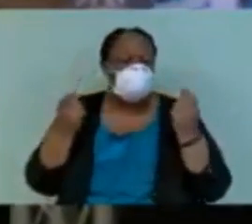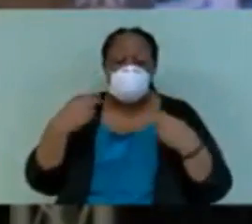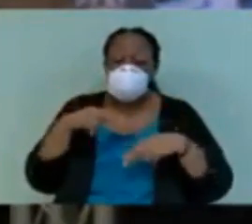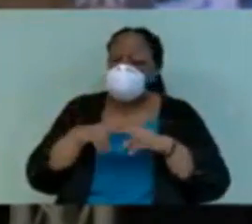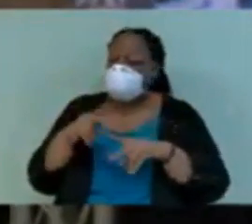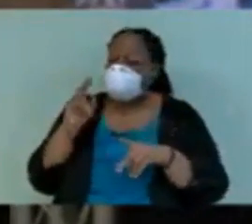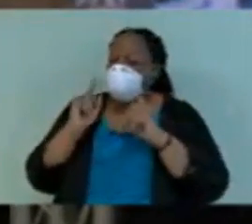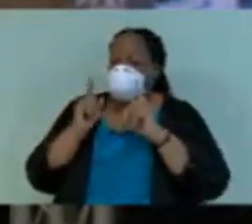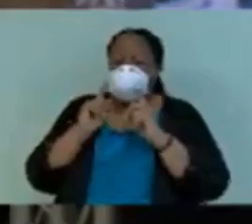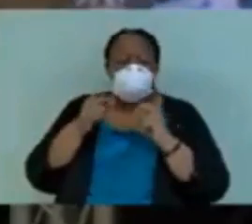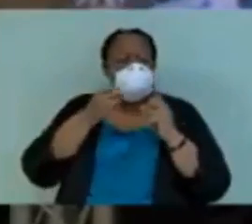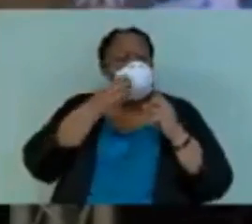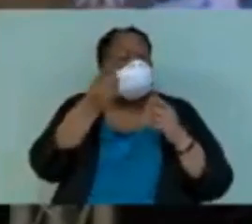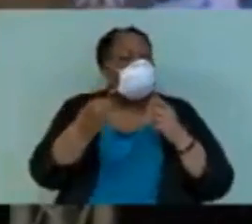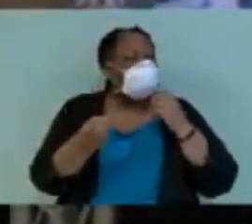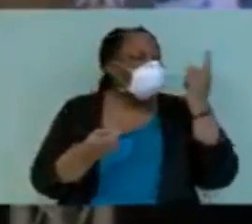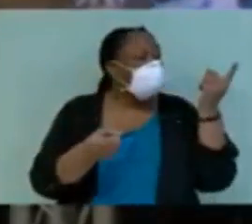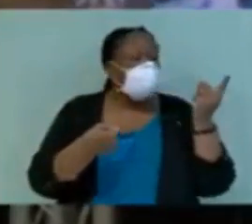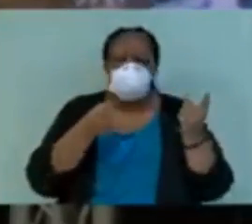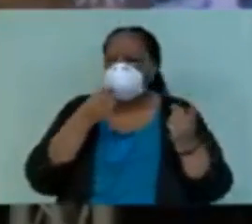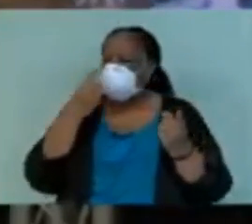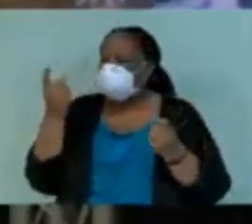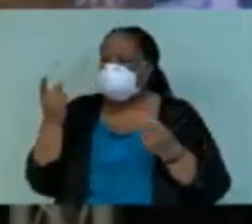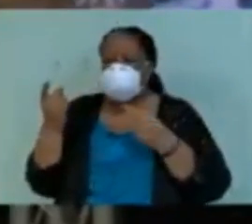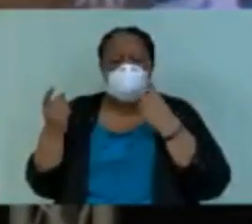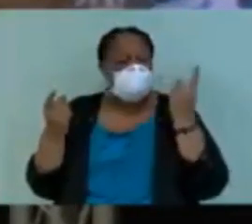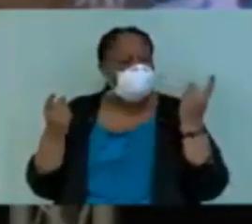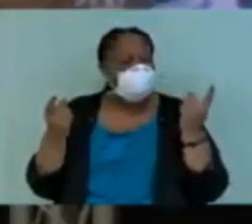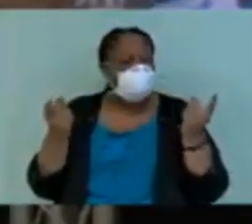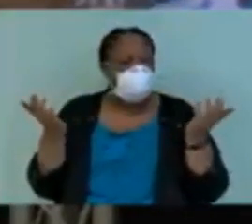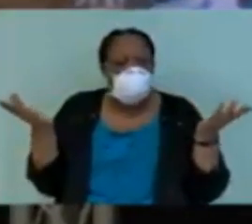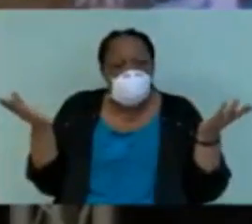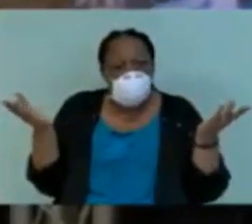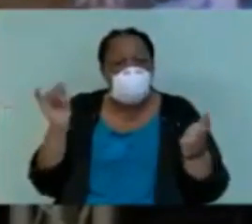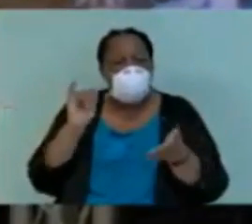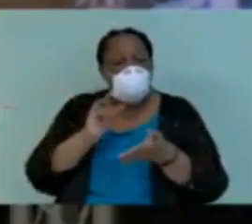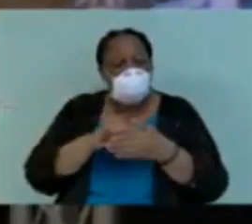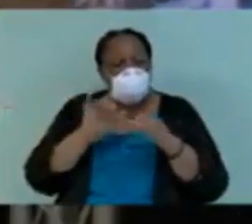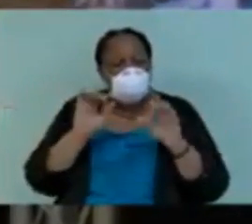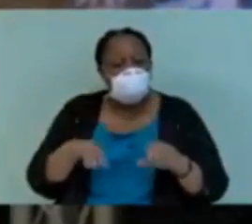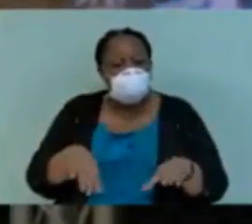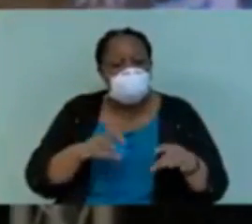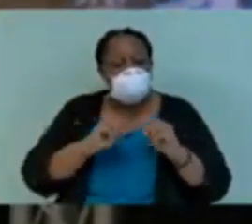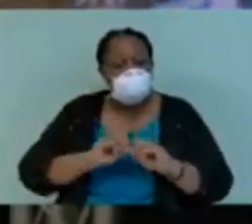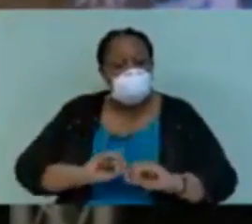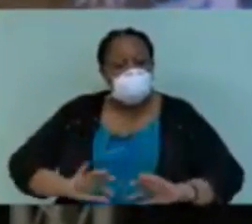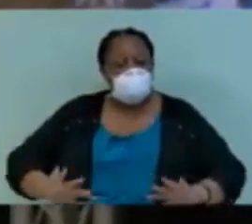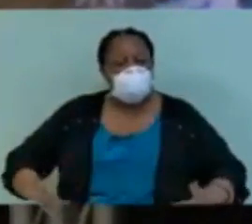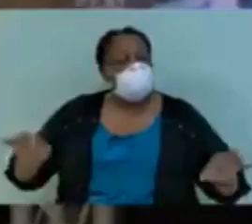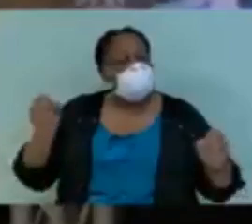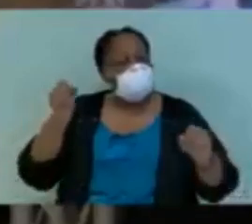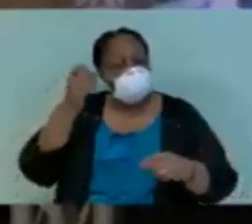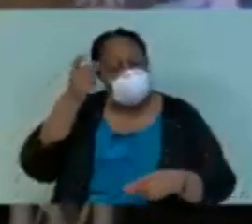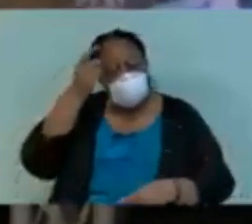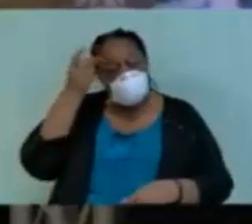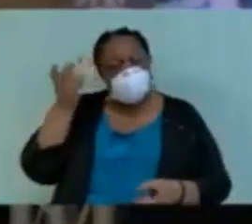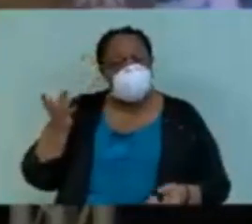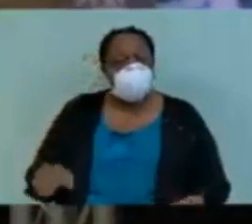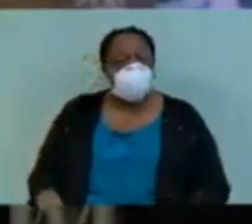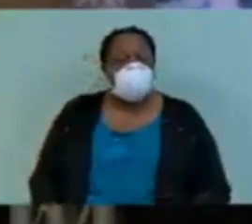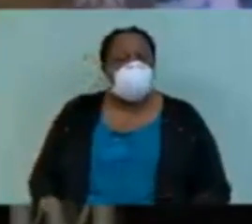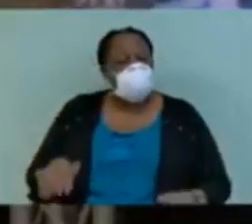other, is one way in which, as Dr. Wilkerson was just explaining,